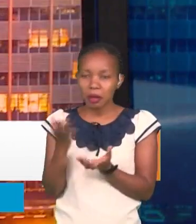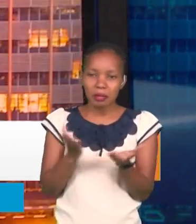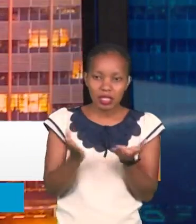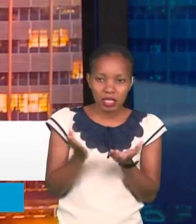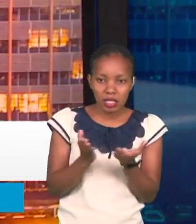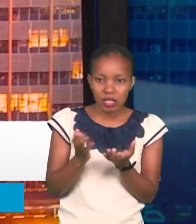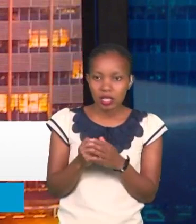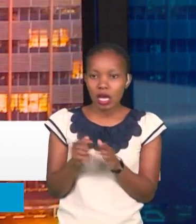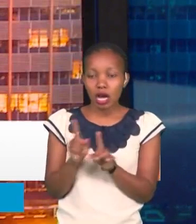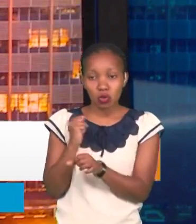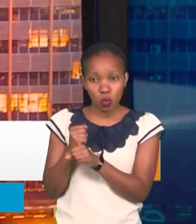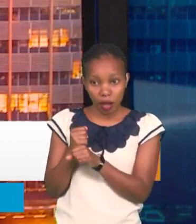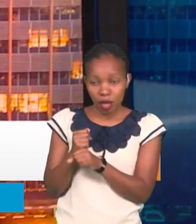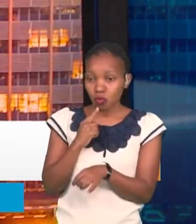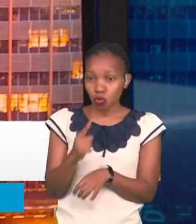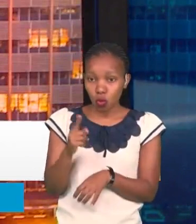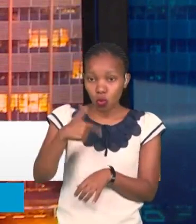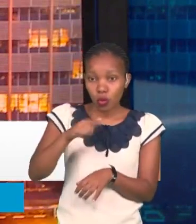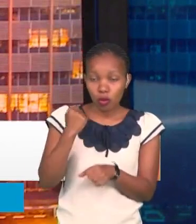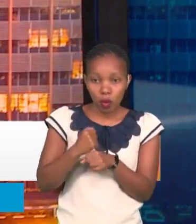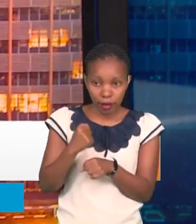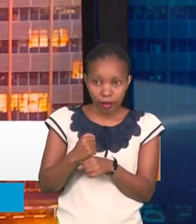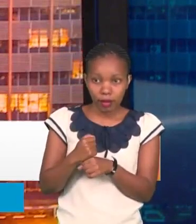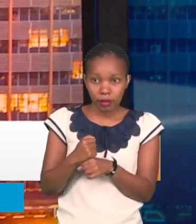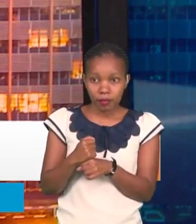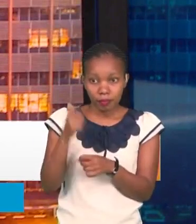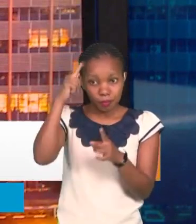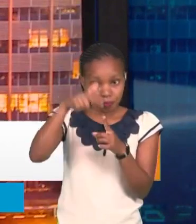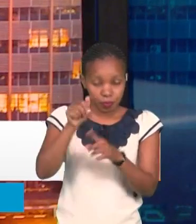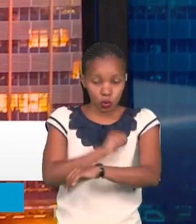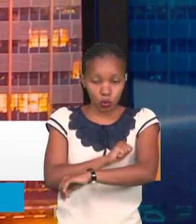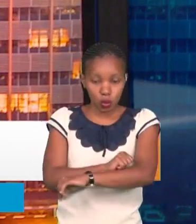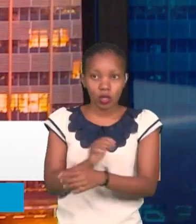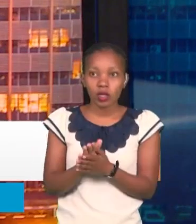businesses, and works. And so we are working to reach out to schools. We're going to have